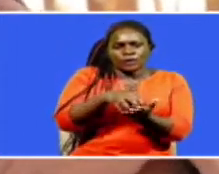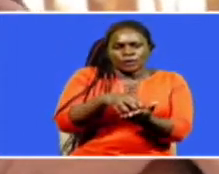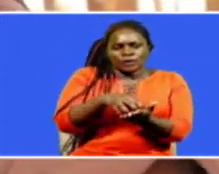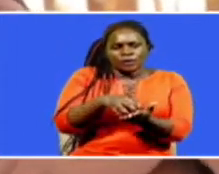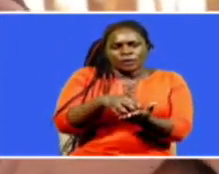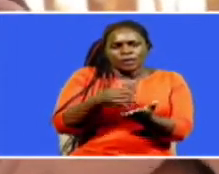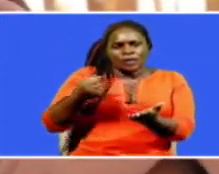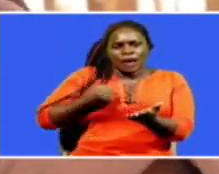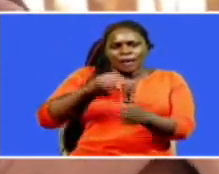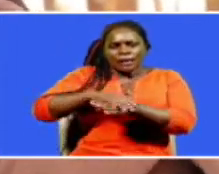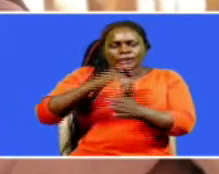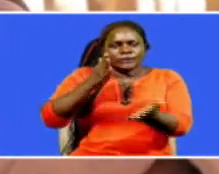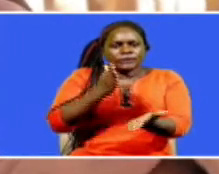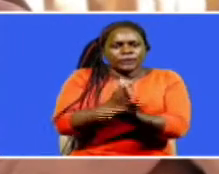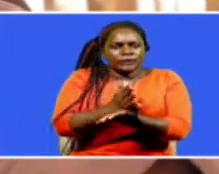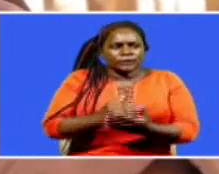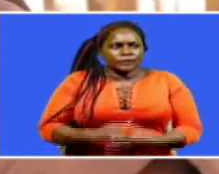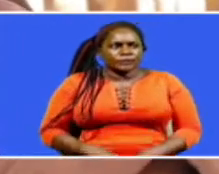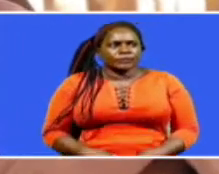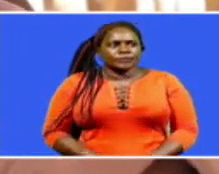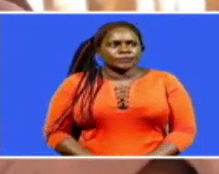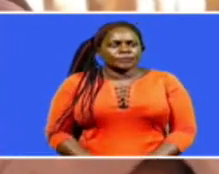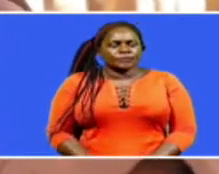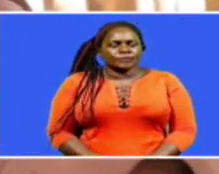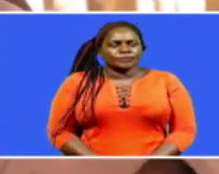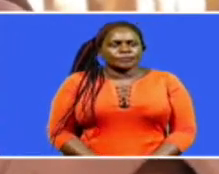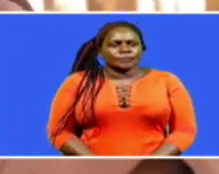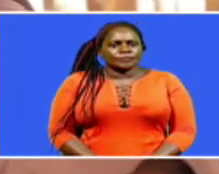girl receiving justice.